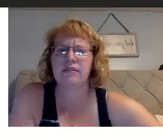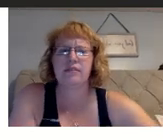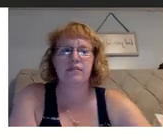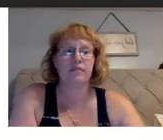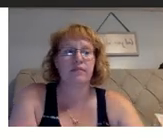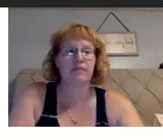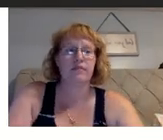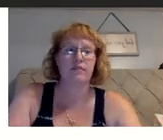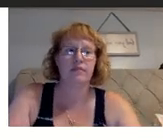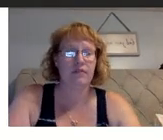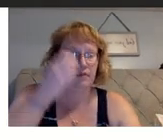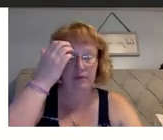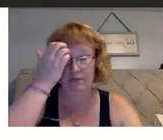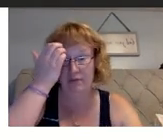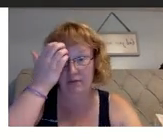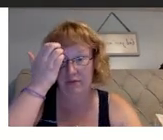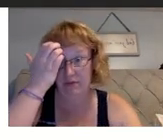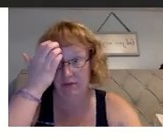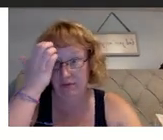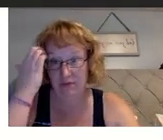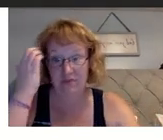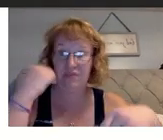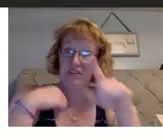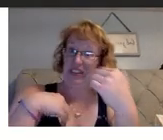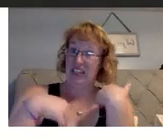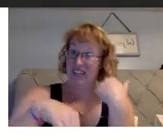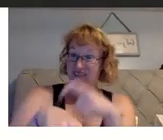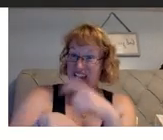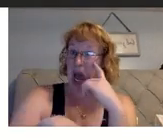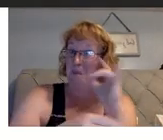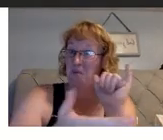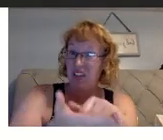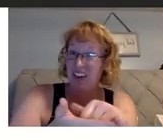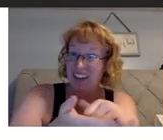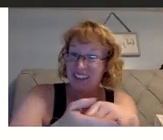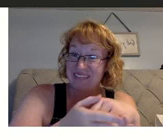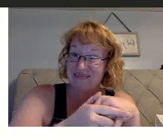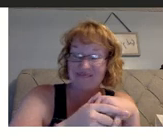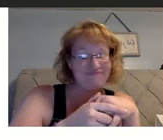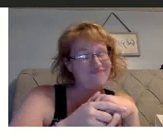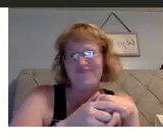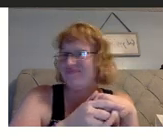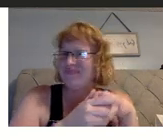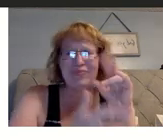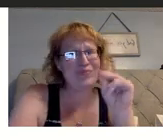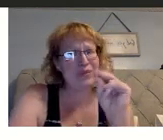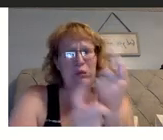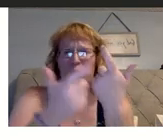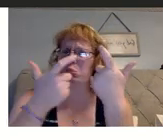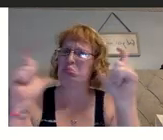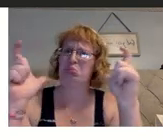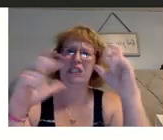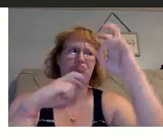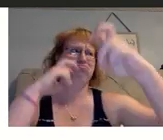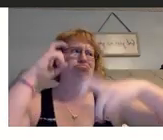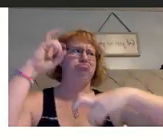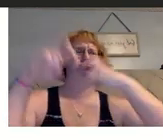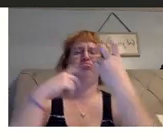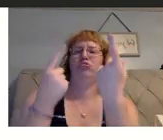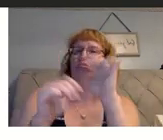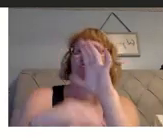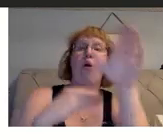or doing all the activities? Do they have time for that? No, it's too big of an amusement park to do all